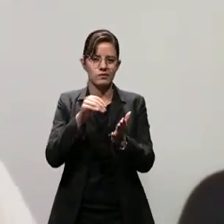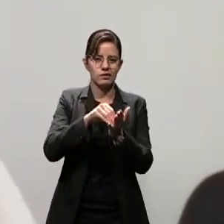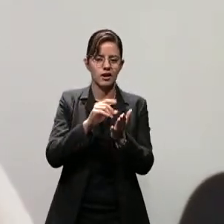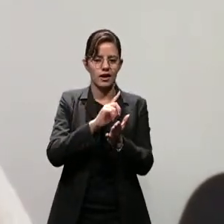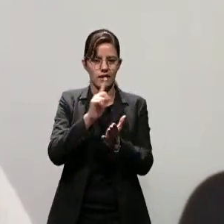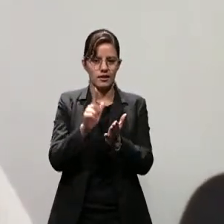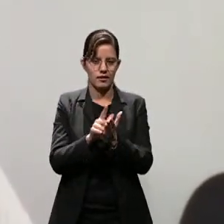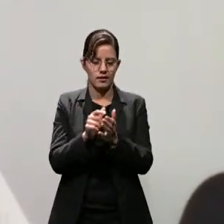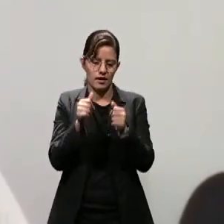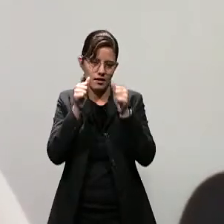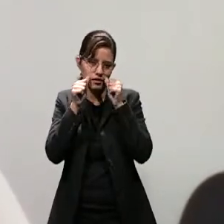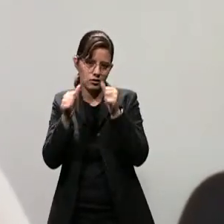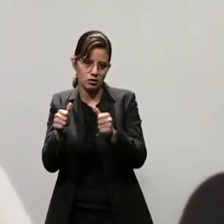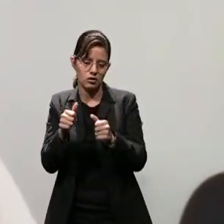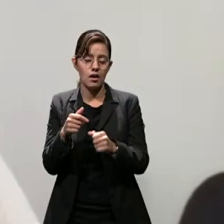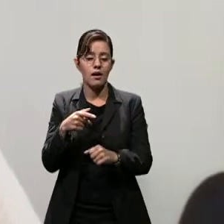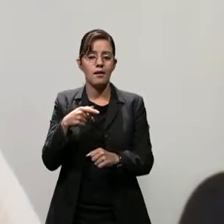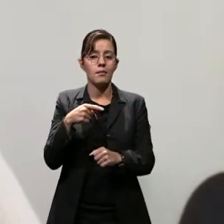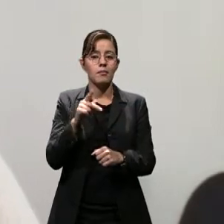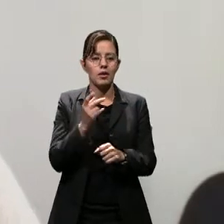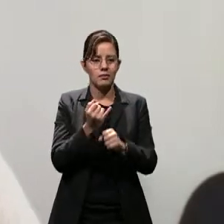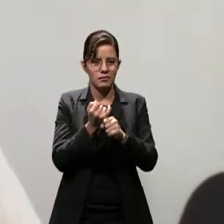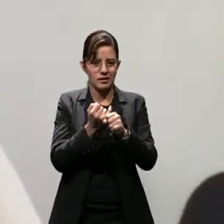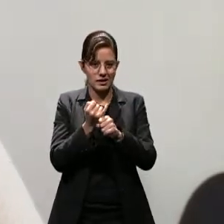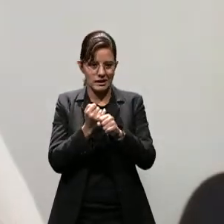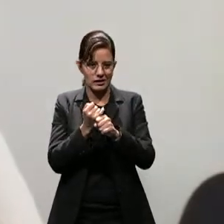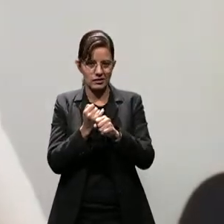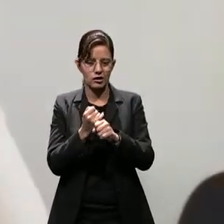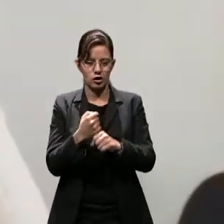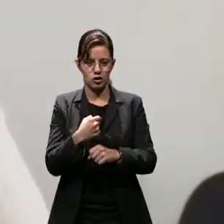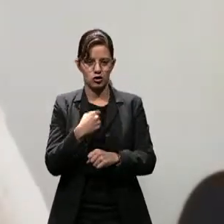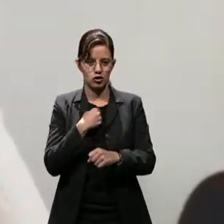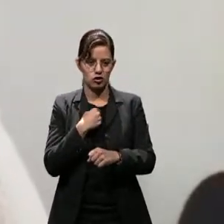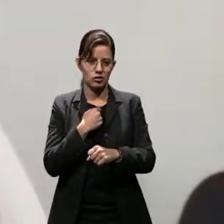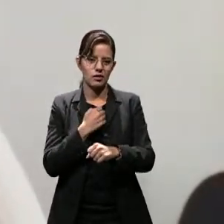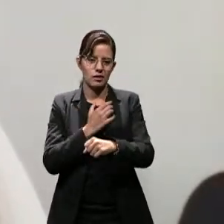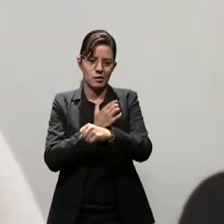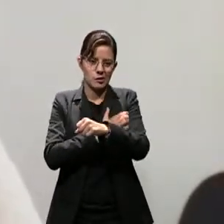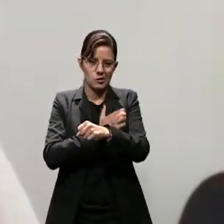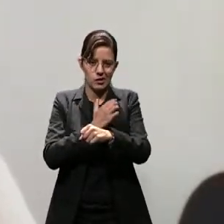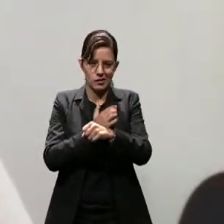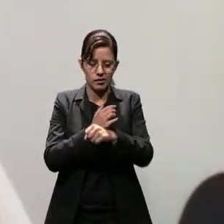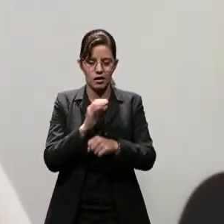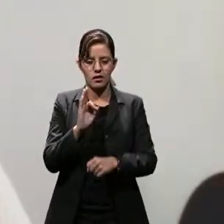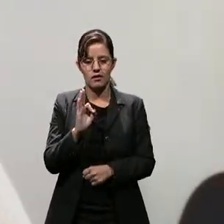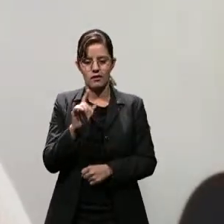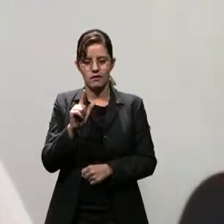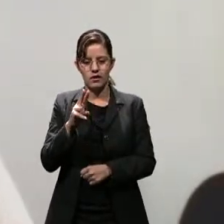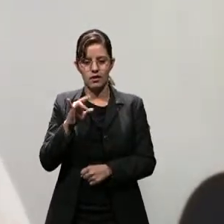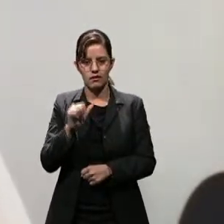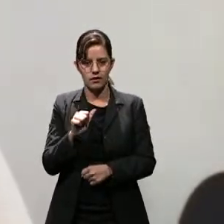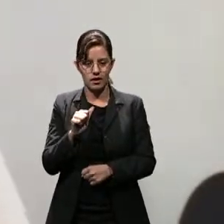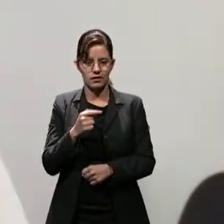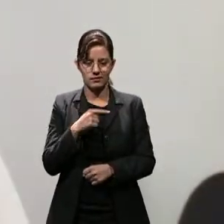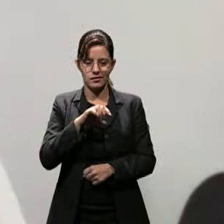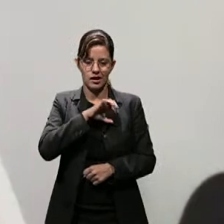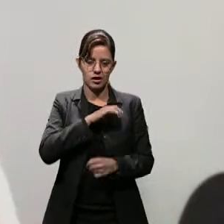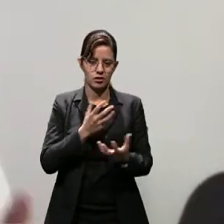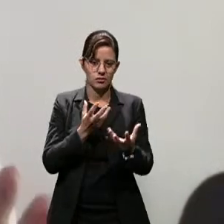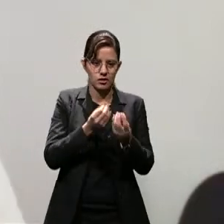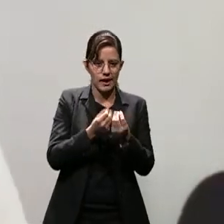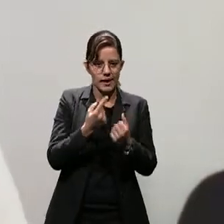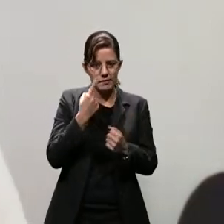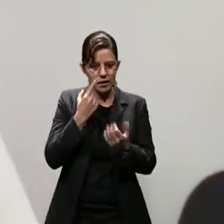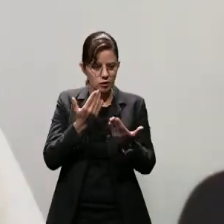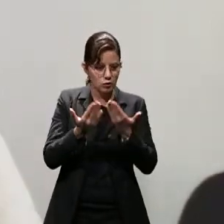to be attended. Nevertheless, in an investigation that we've done with Flavia Flevinger, we can see